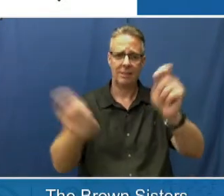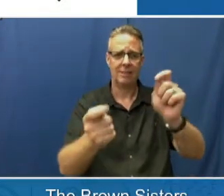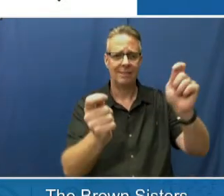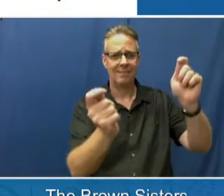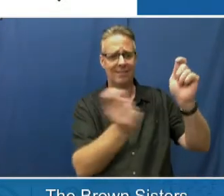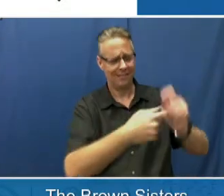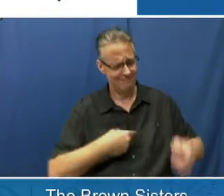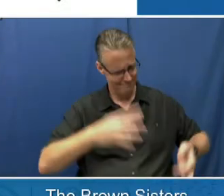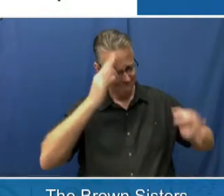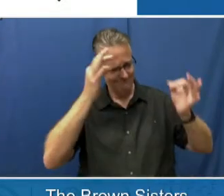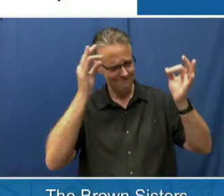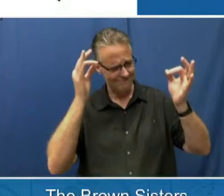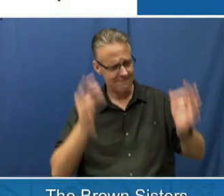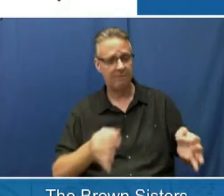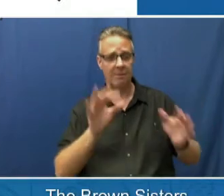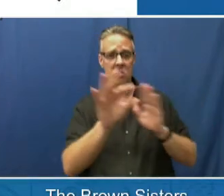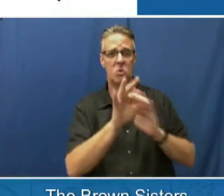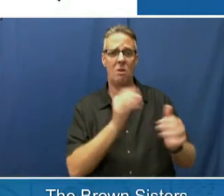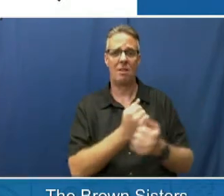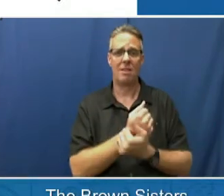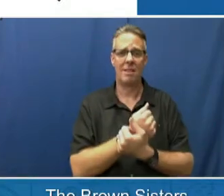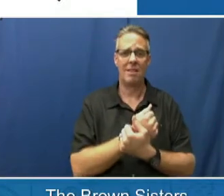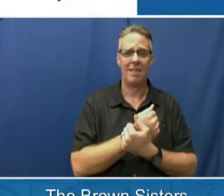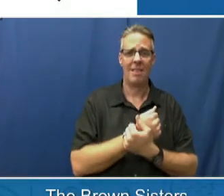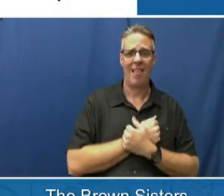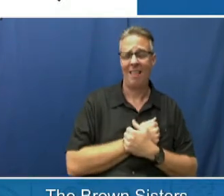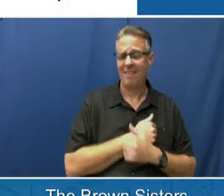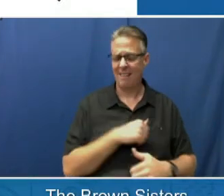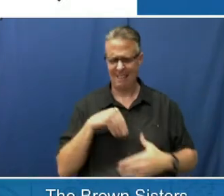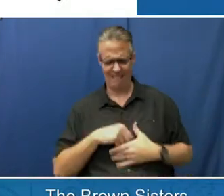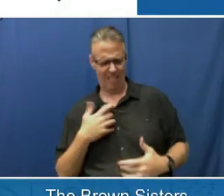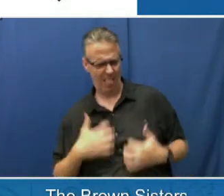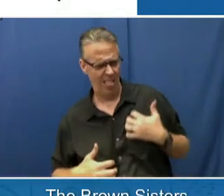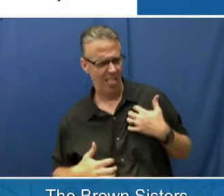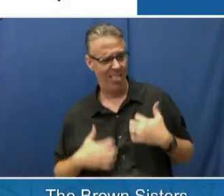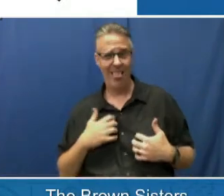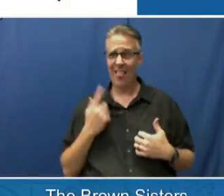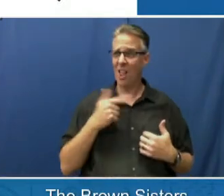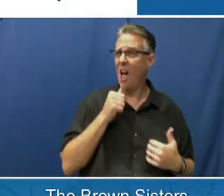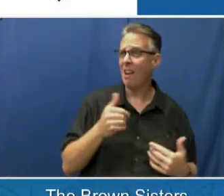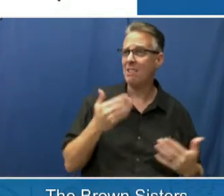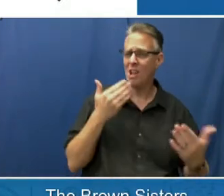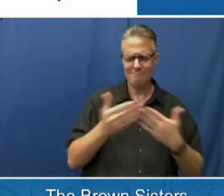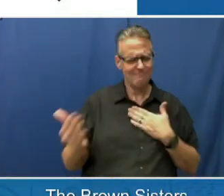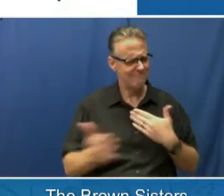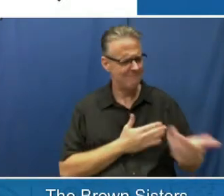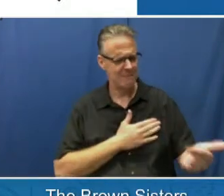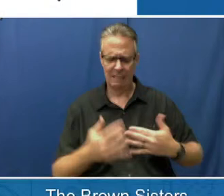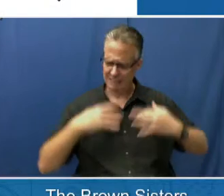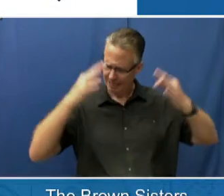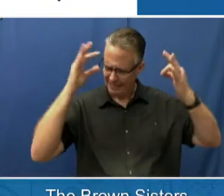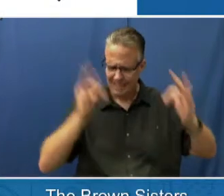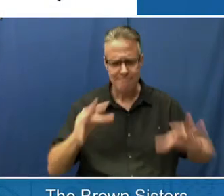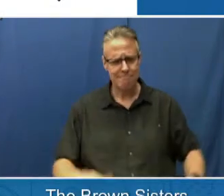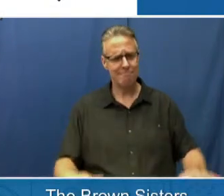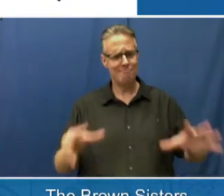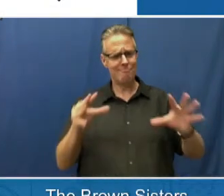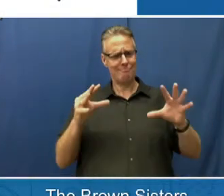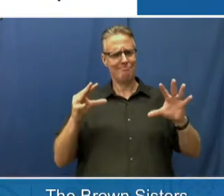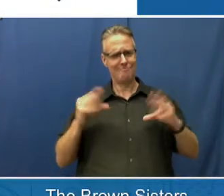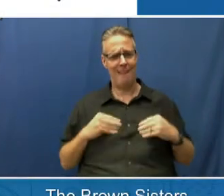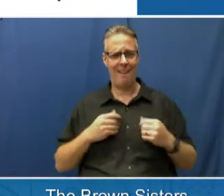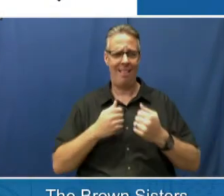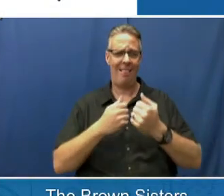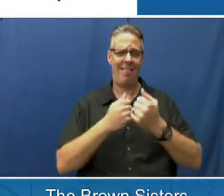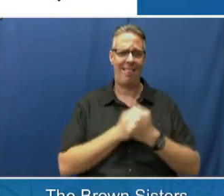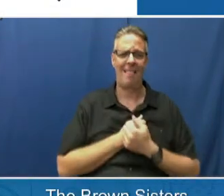love. It don't always feel good, it don't always look right, but I choose love.